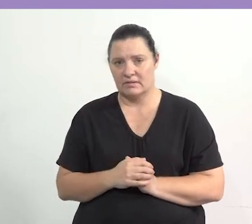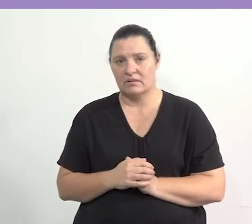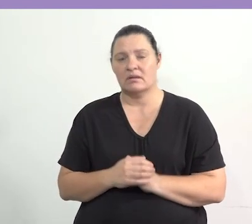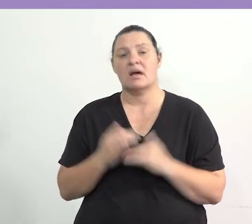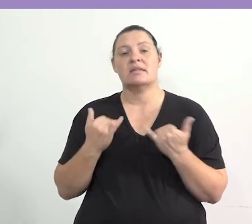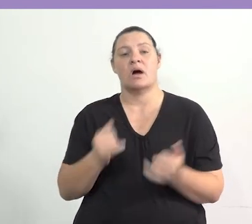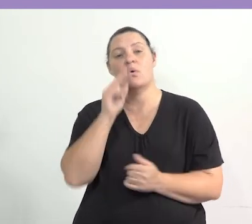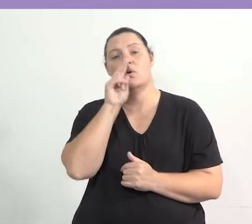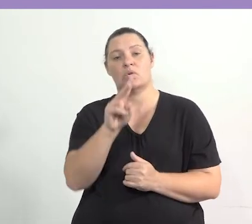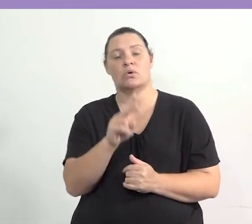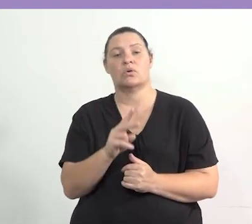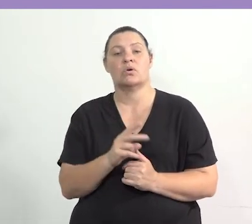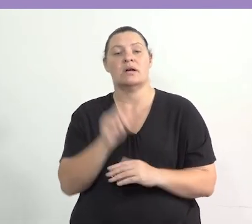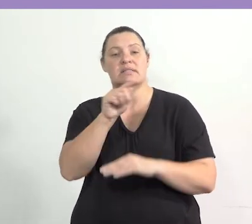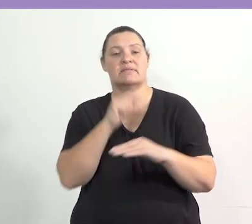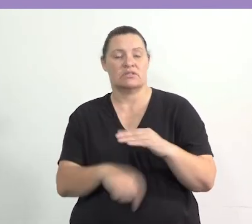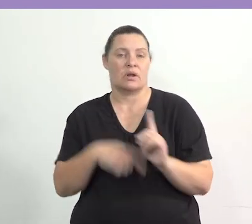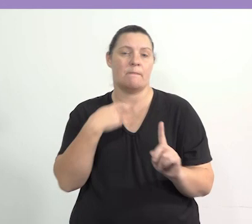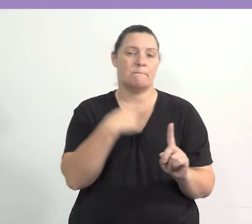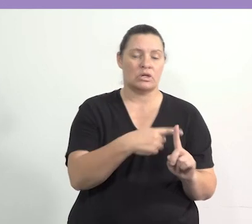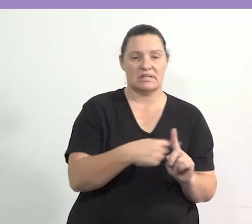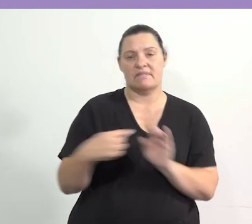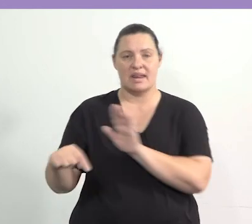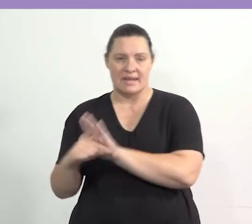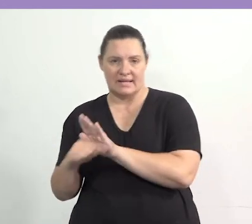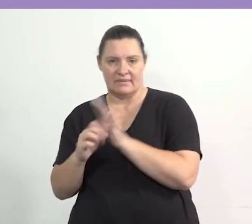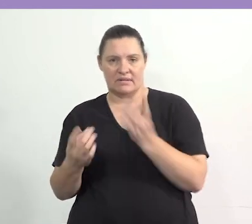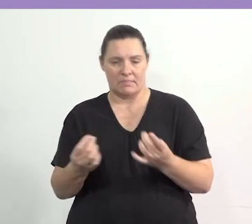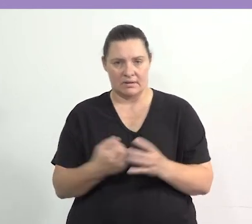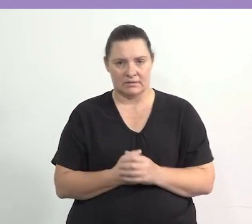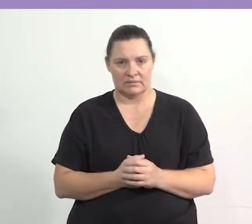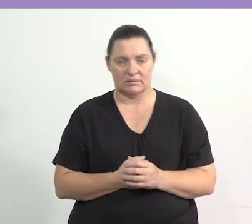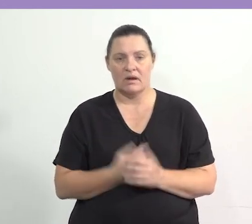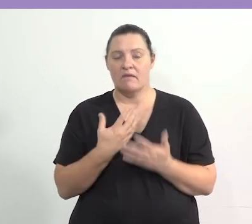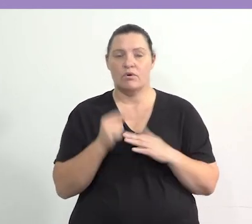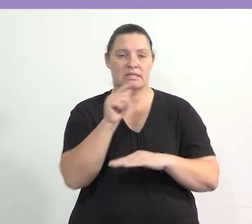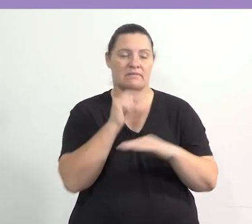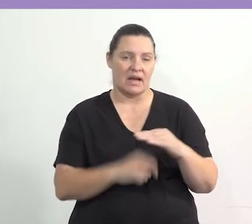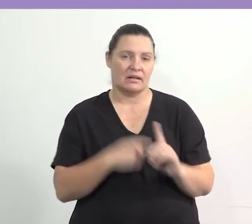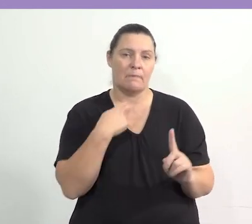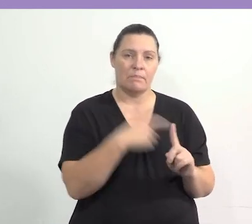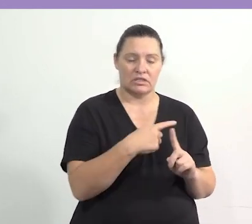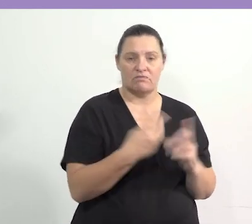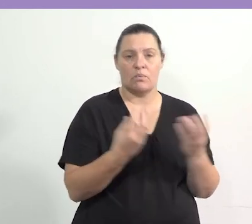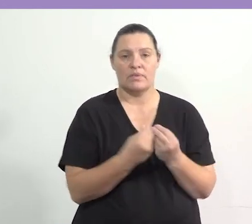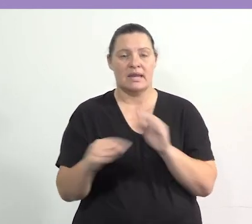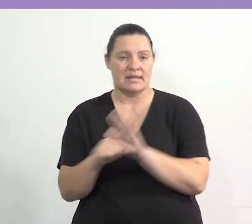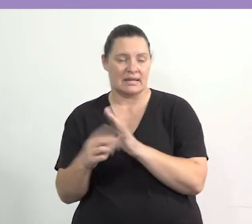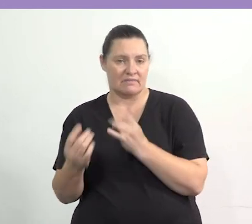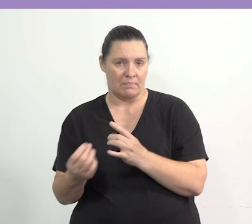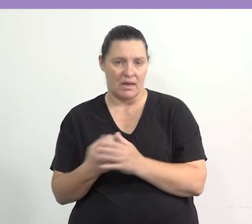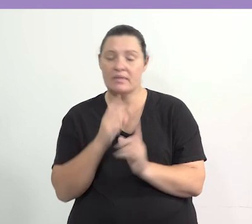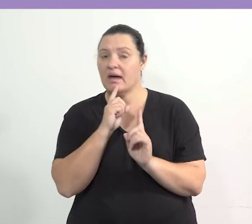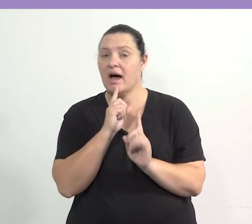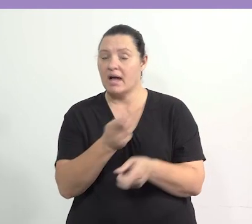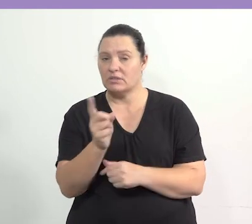right, let's look at division of a positive number and a negative number. So when we divide a positive number with a negative